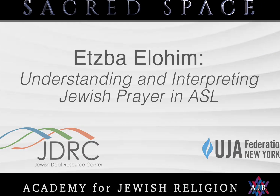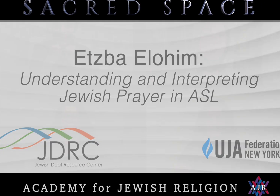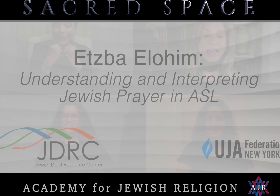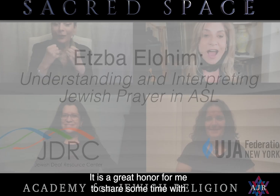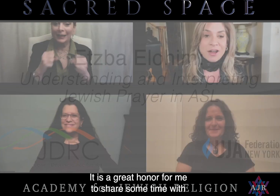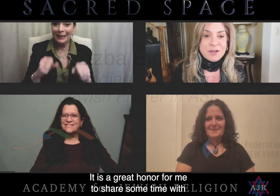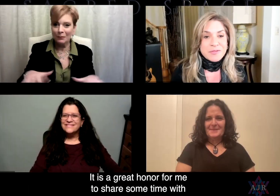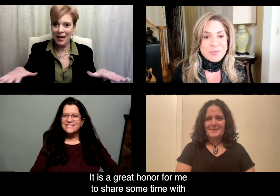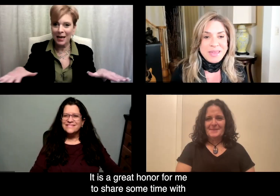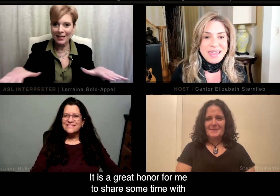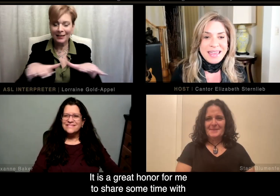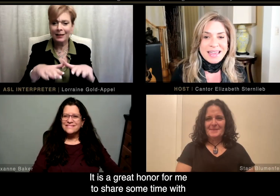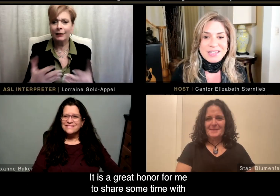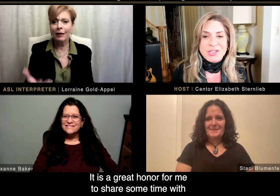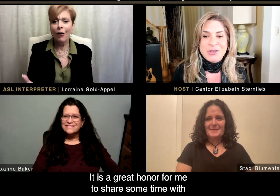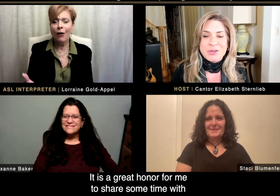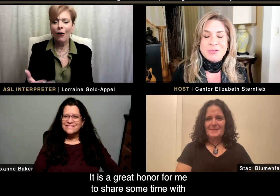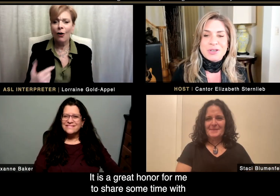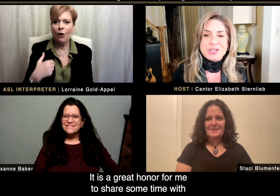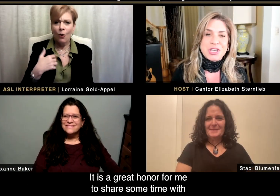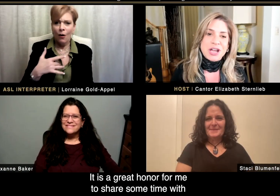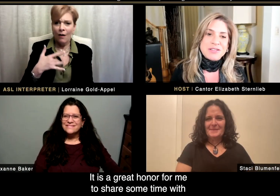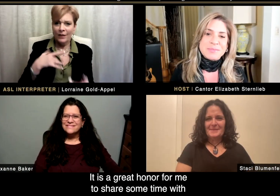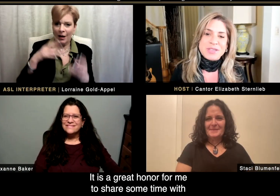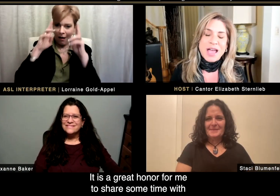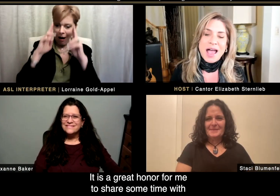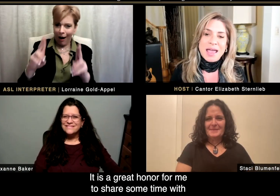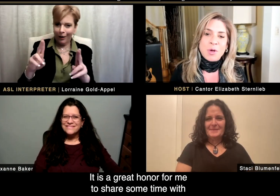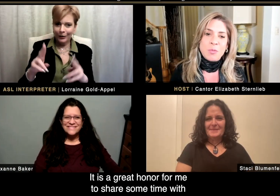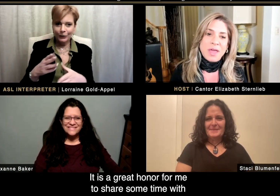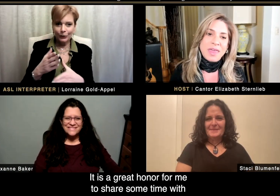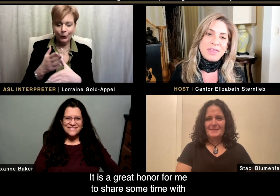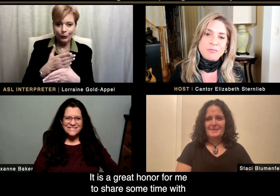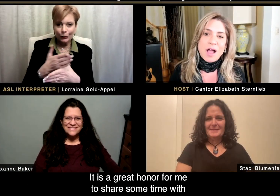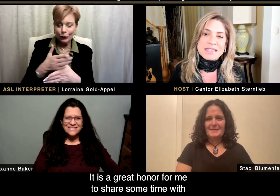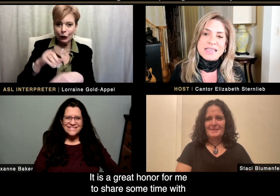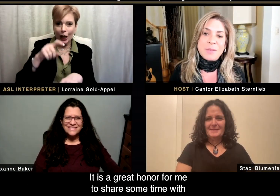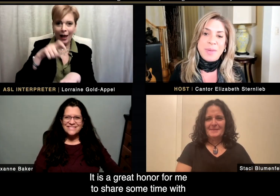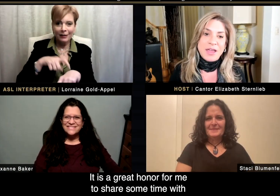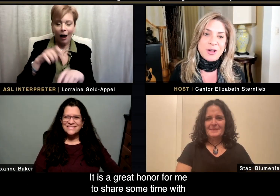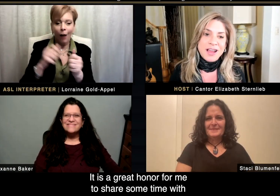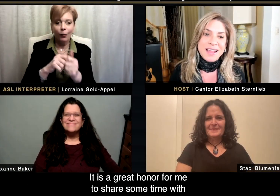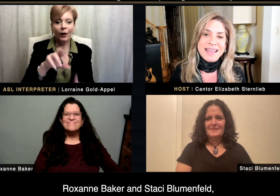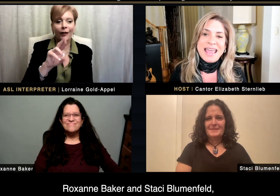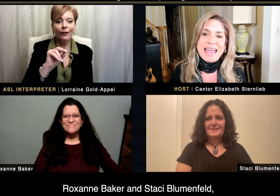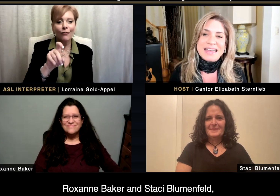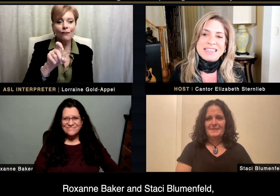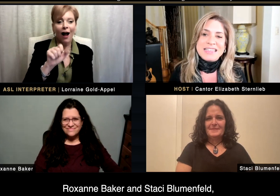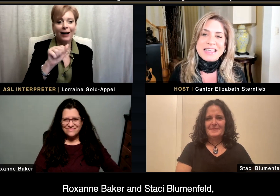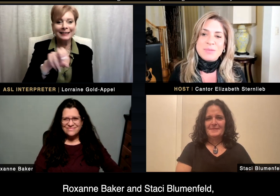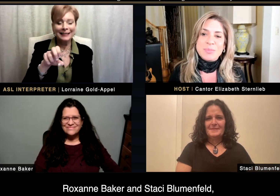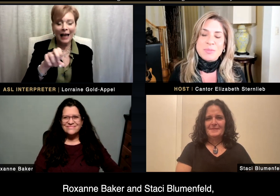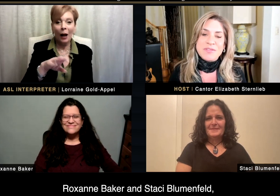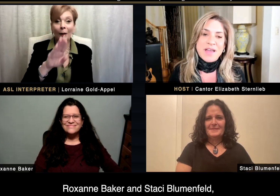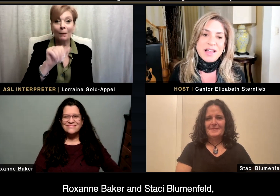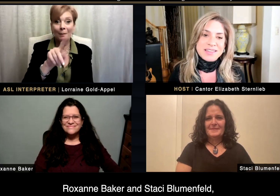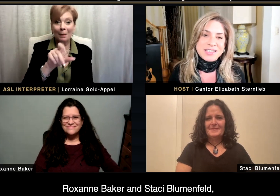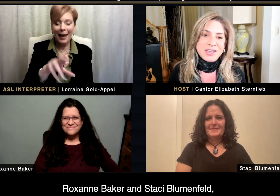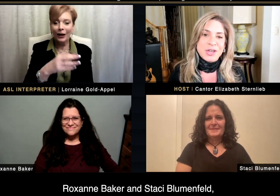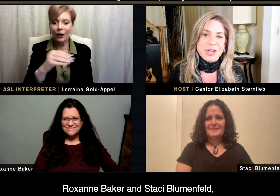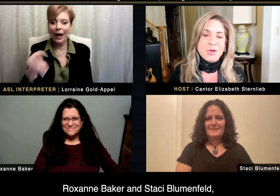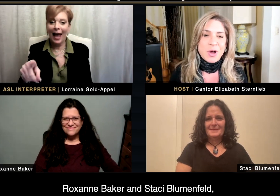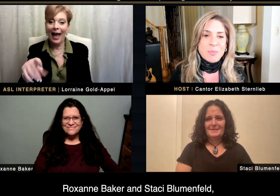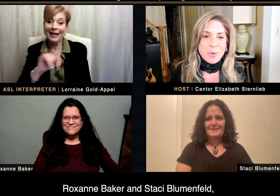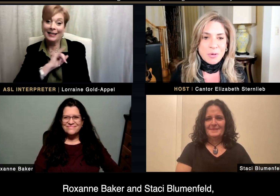It is a great honor for me to share some time with Roxanne Baker and Stacy